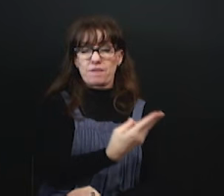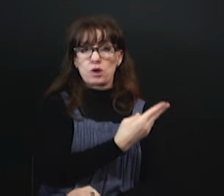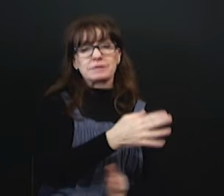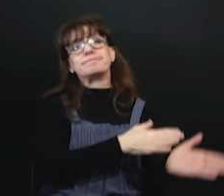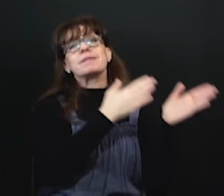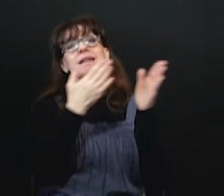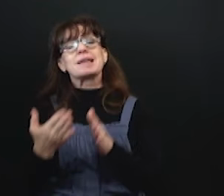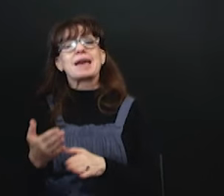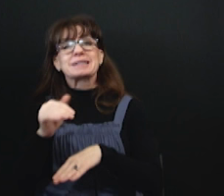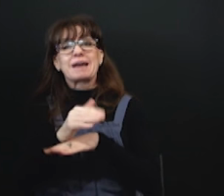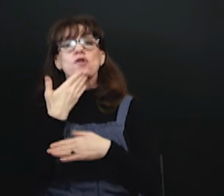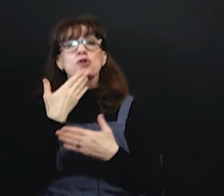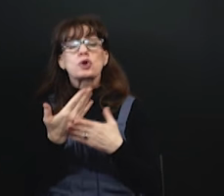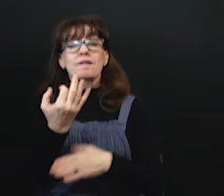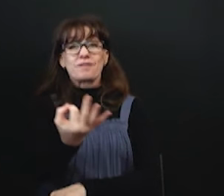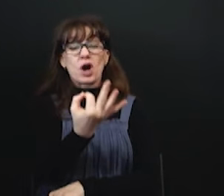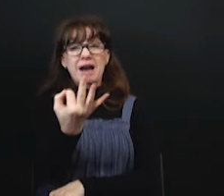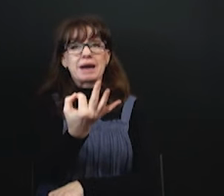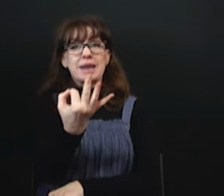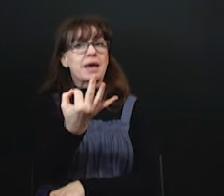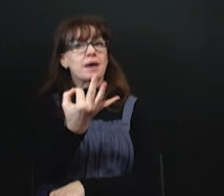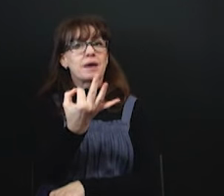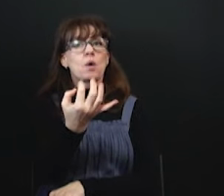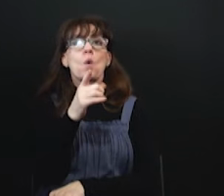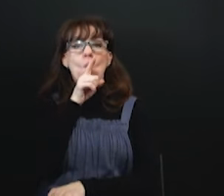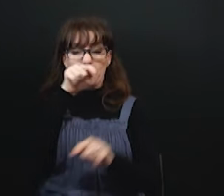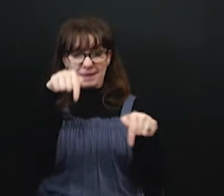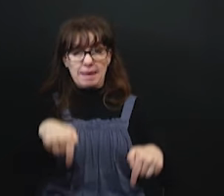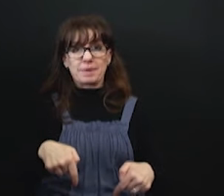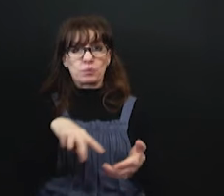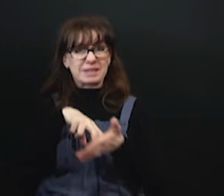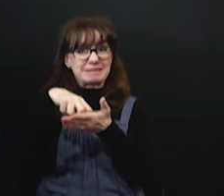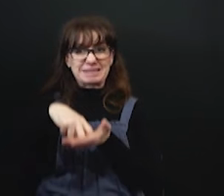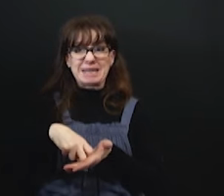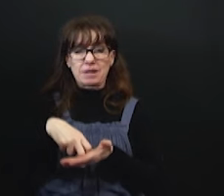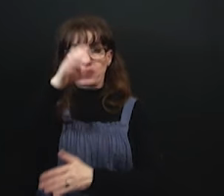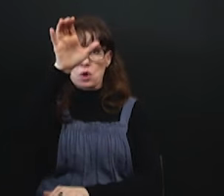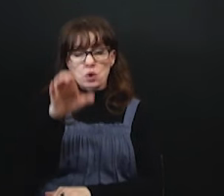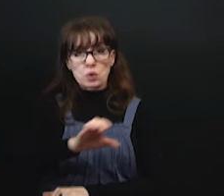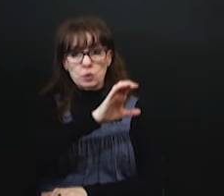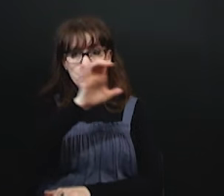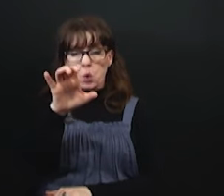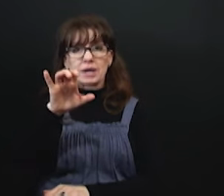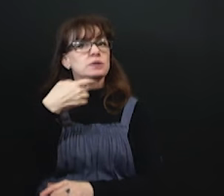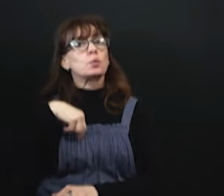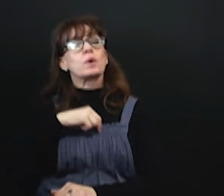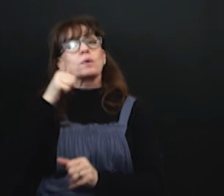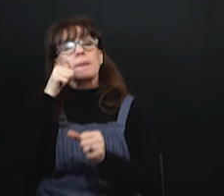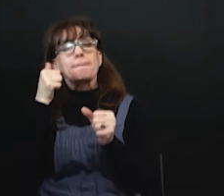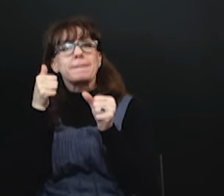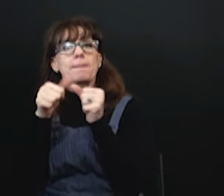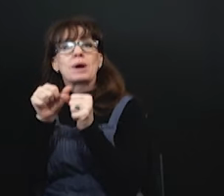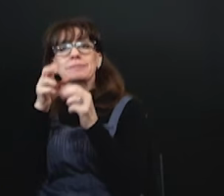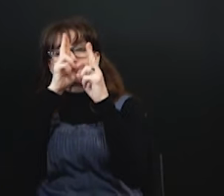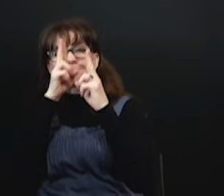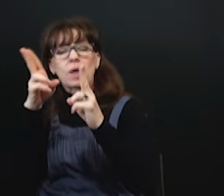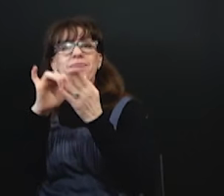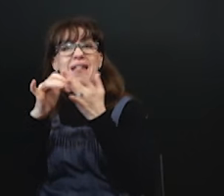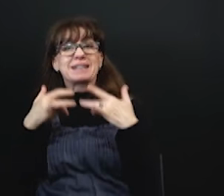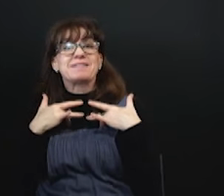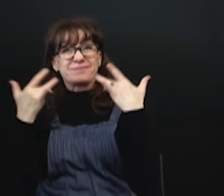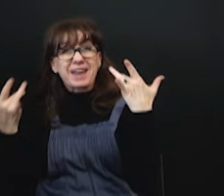sanctuary again for Good Friday, where we absolutely kneel at the foot of the cross. We commemorate that event, of course,